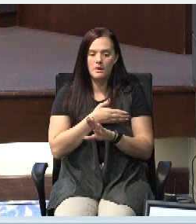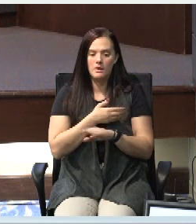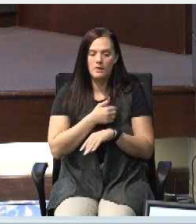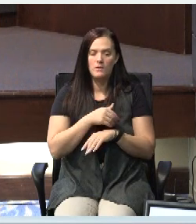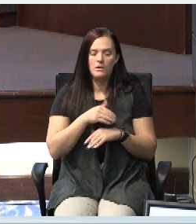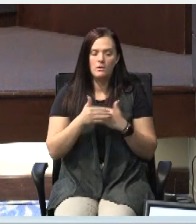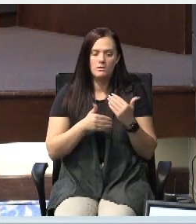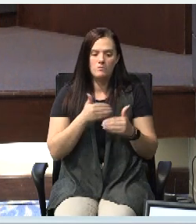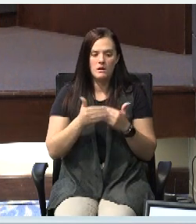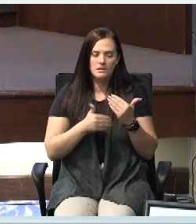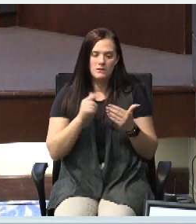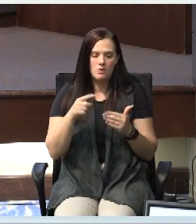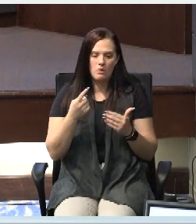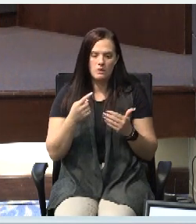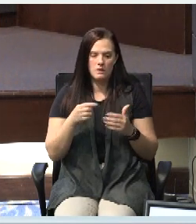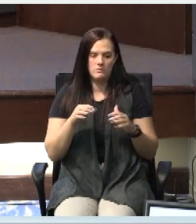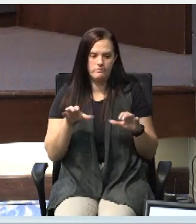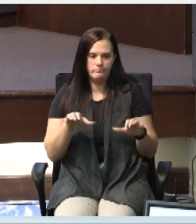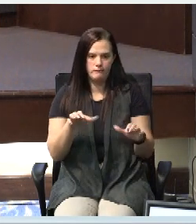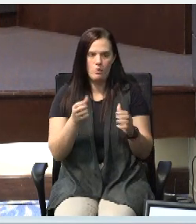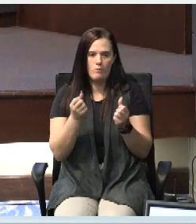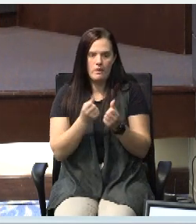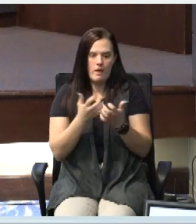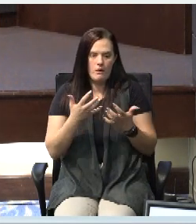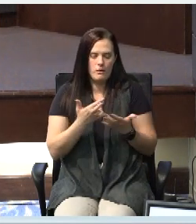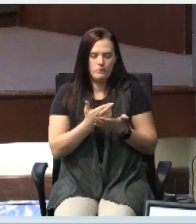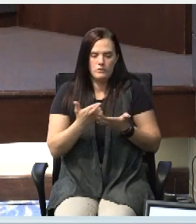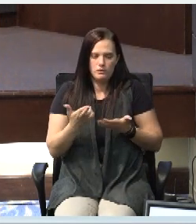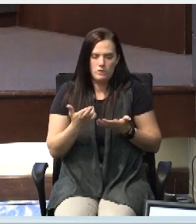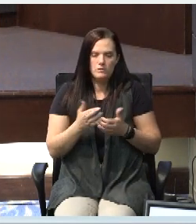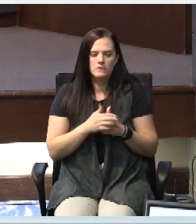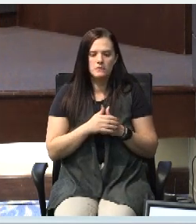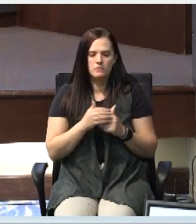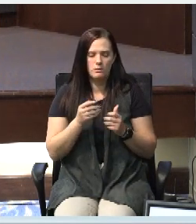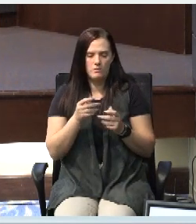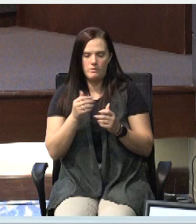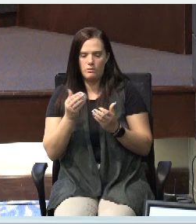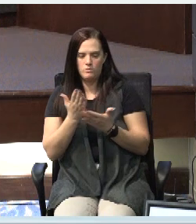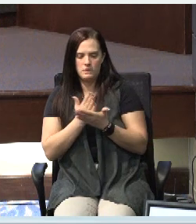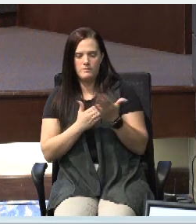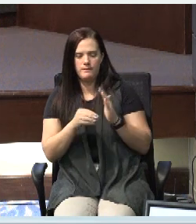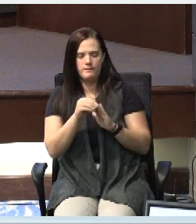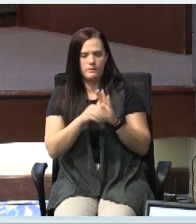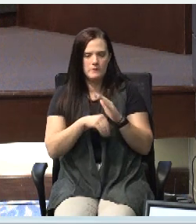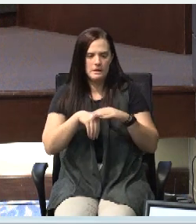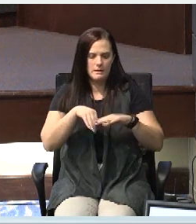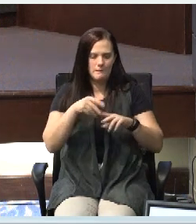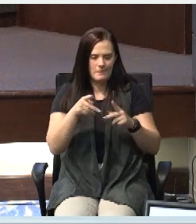abatement process can only go so far without resources and a graffiti ordinance in place.